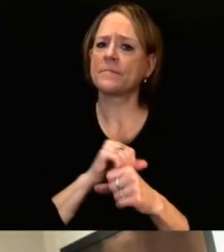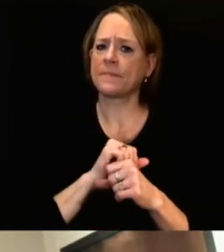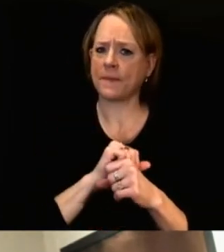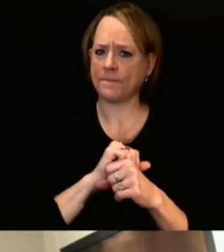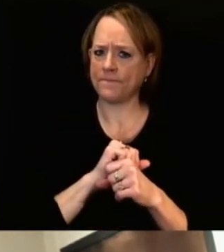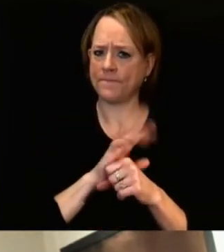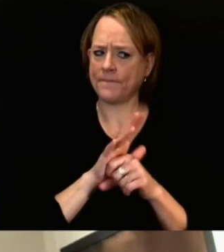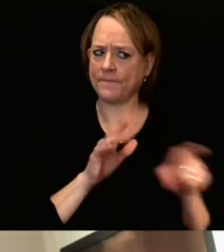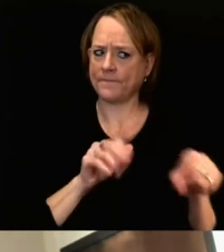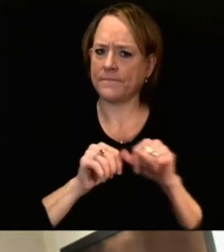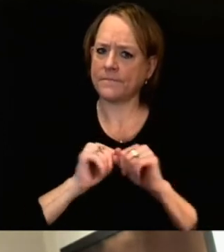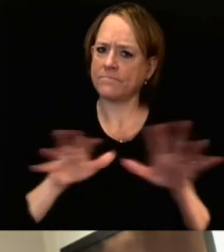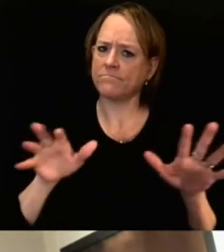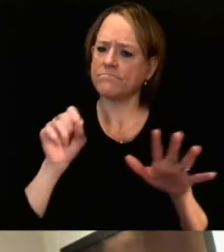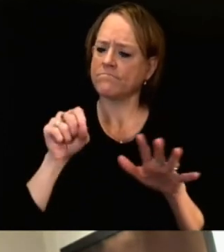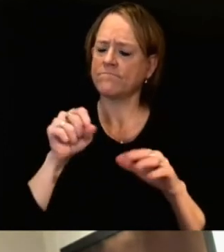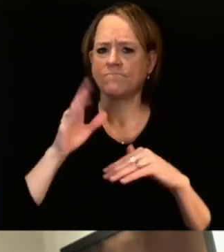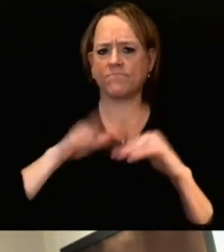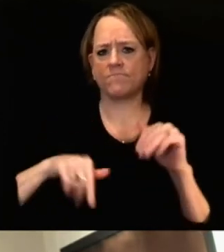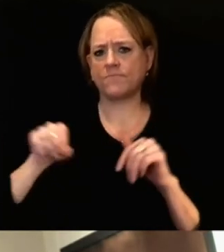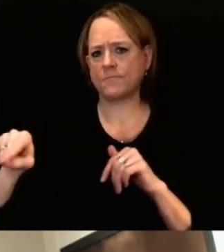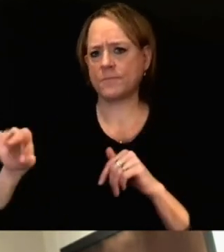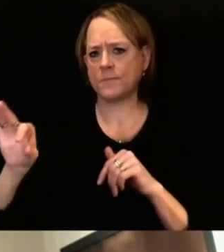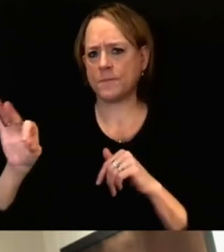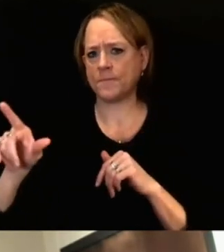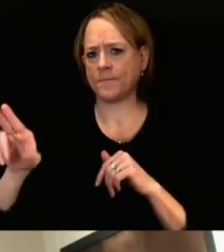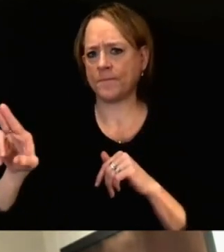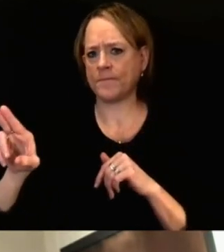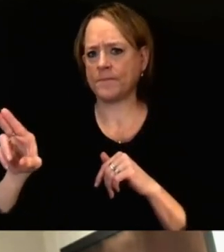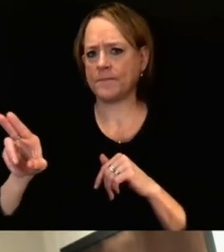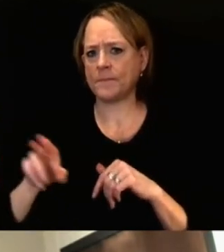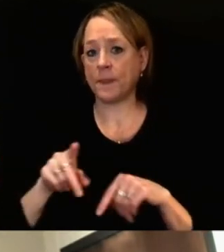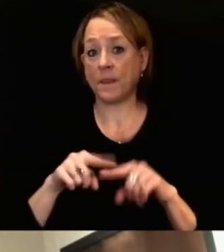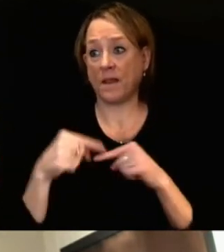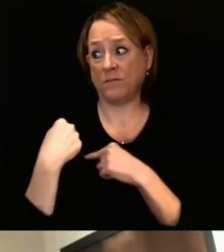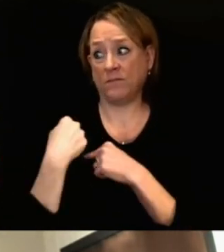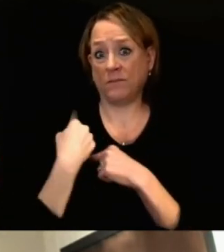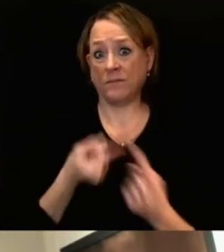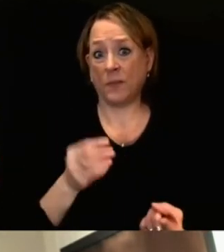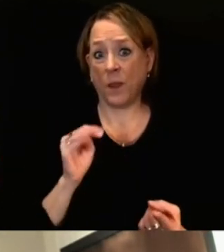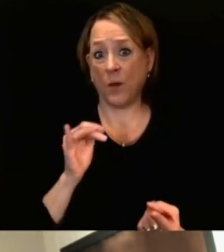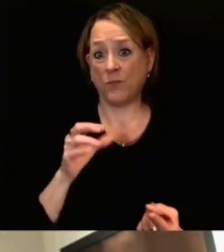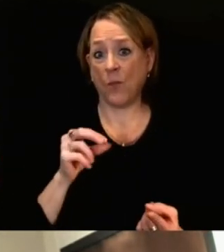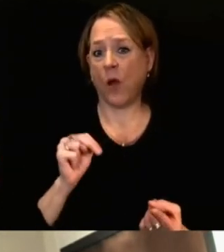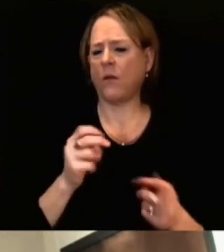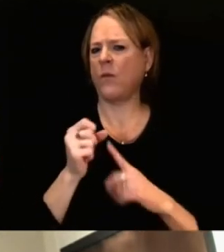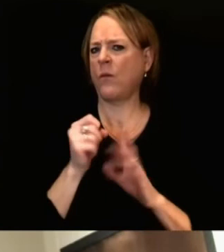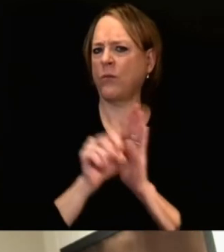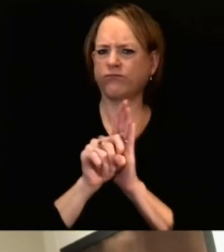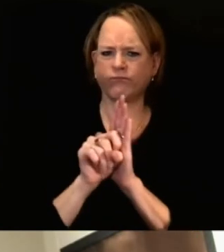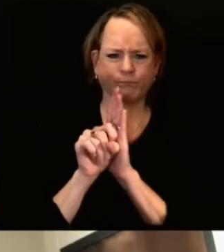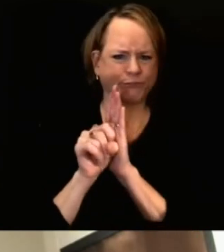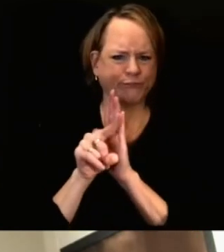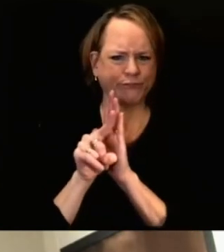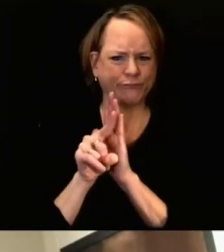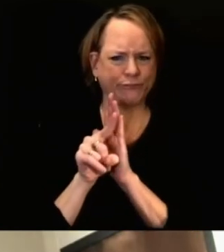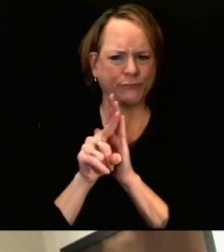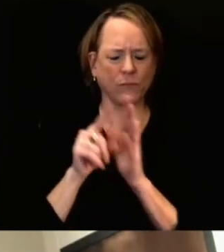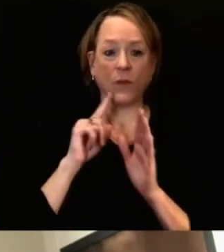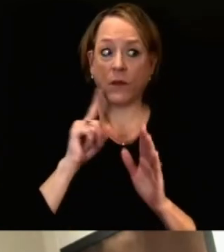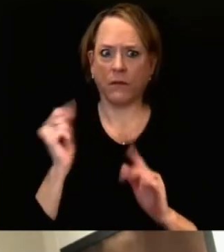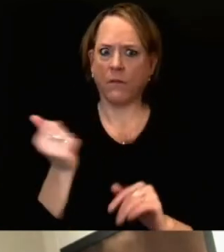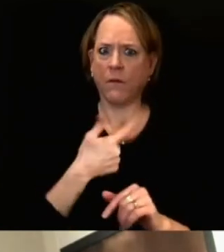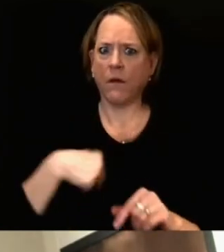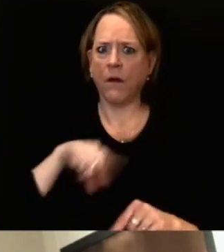first 2 months of the Omicron surge have gone on, I think it has surprised everyone how quickly it spreads and